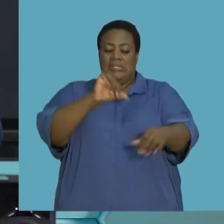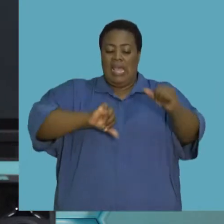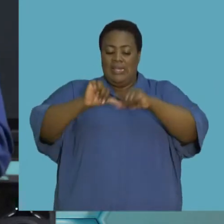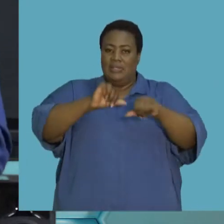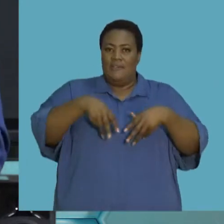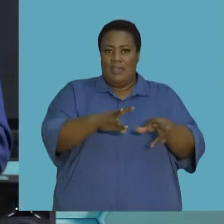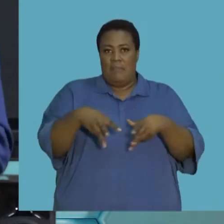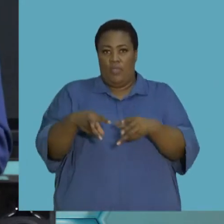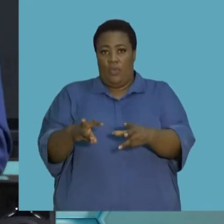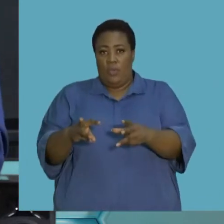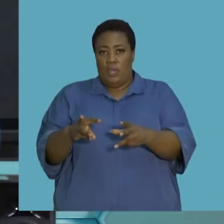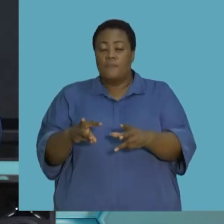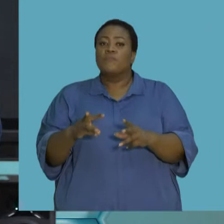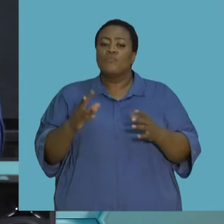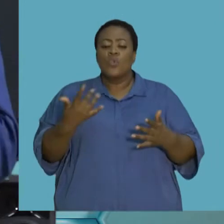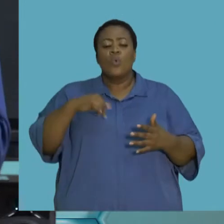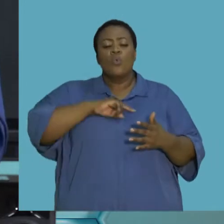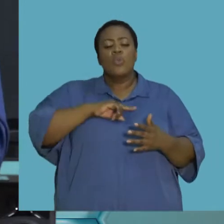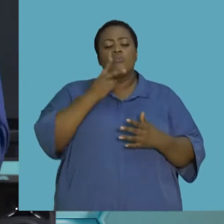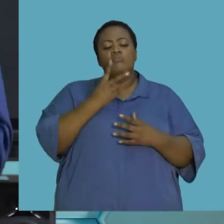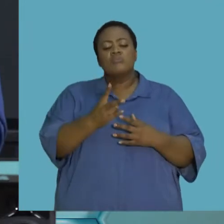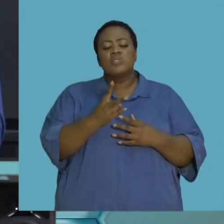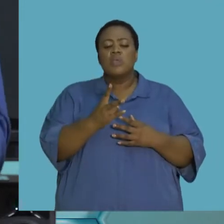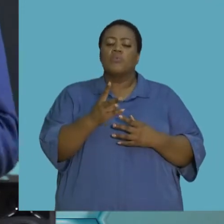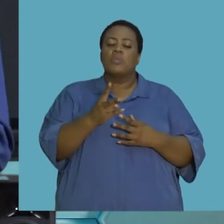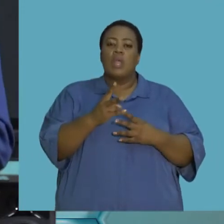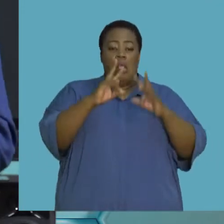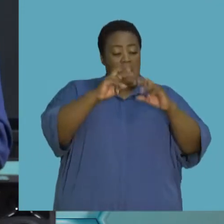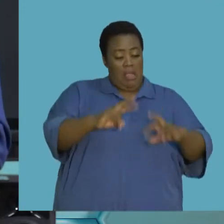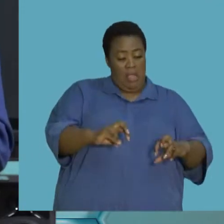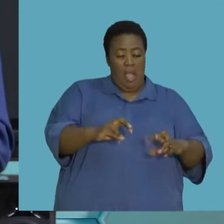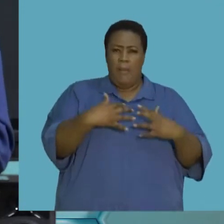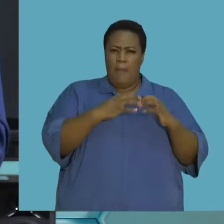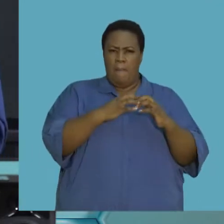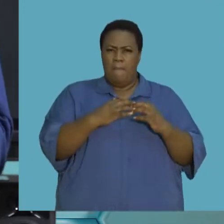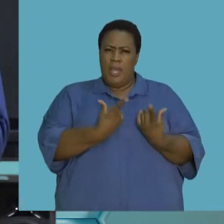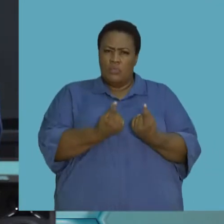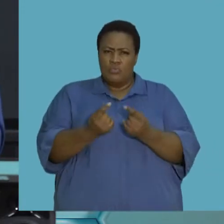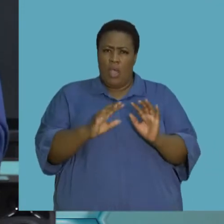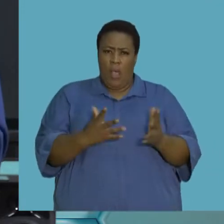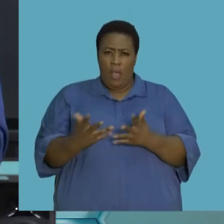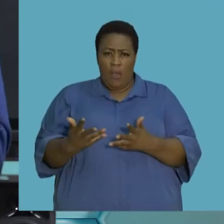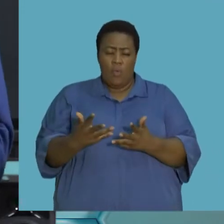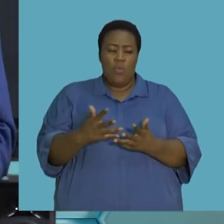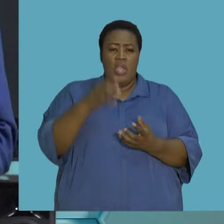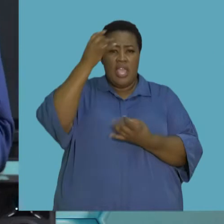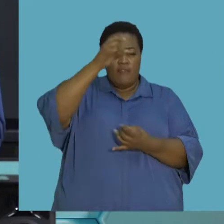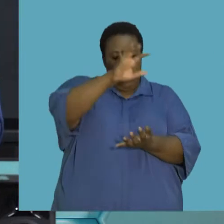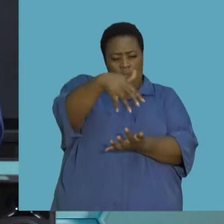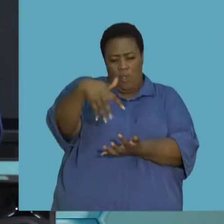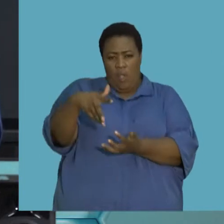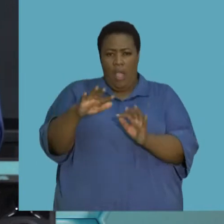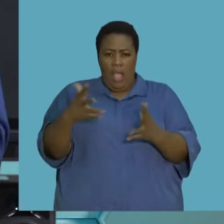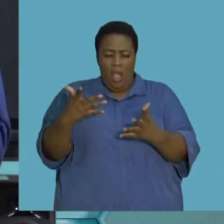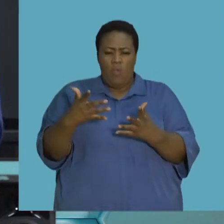the next few episodes, we're going to look at the principles behind how we set up an investigation, how we collect data, how we interpret